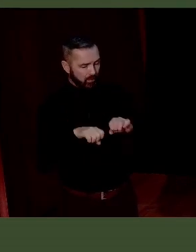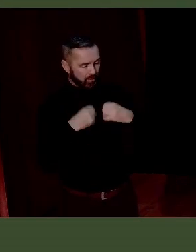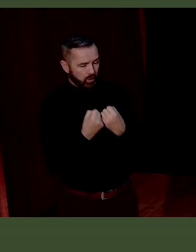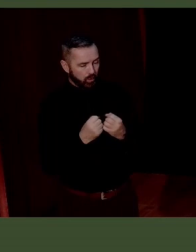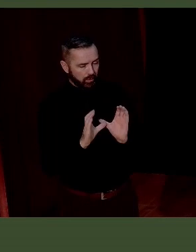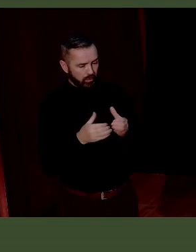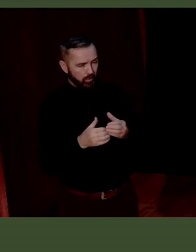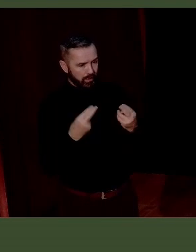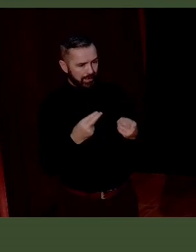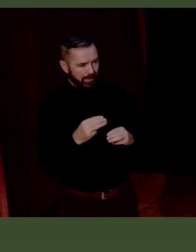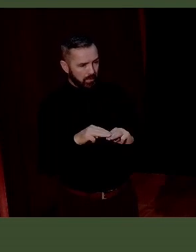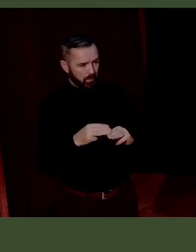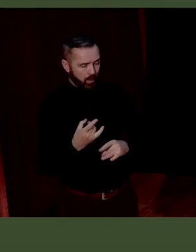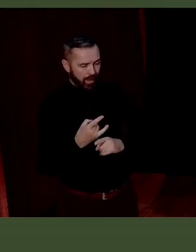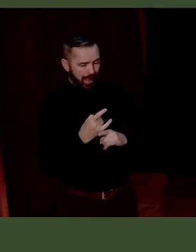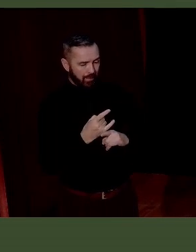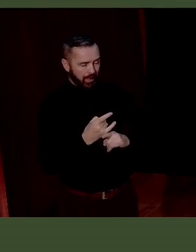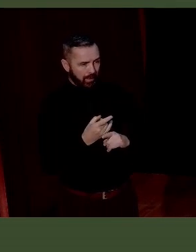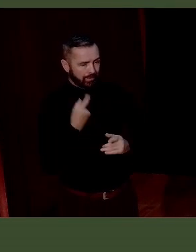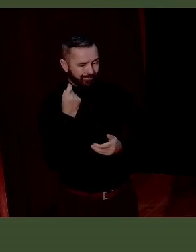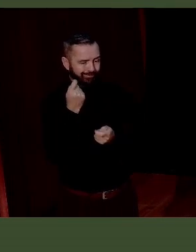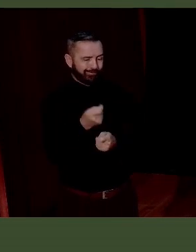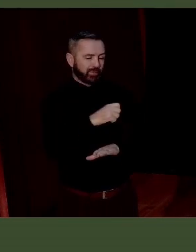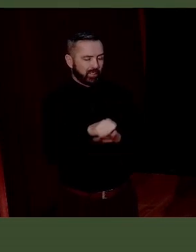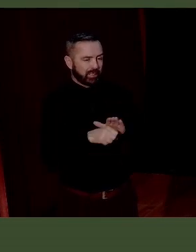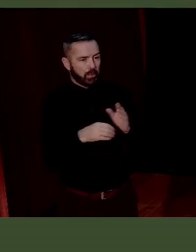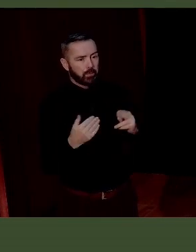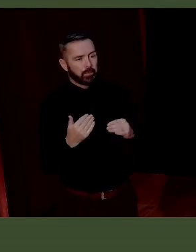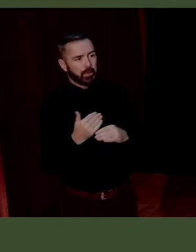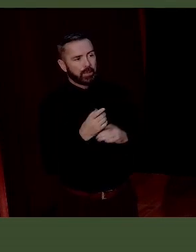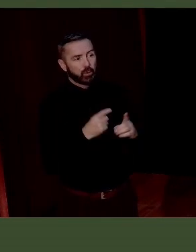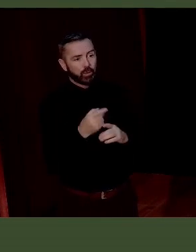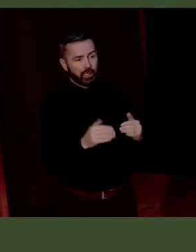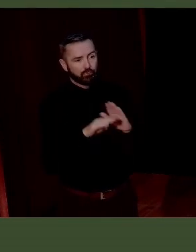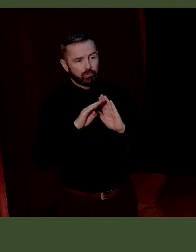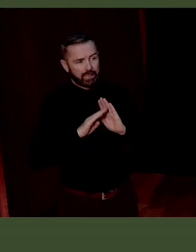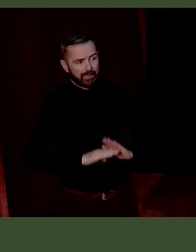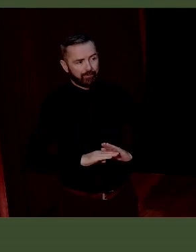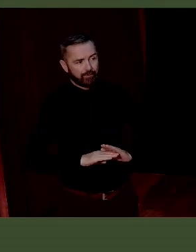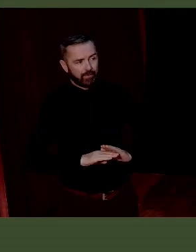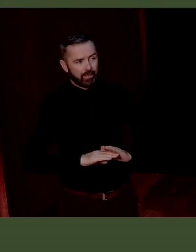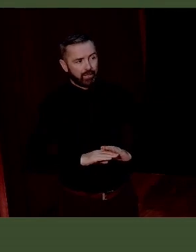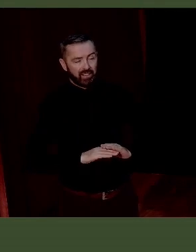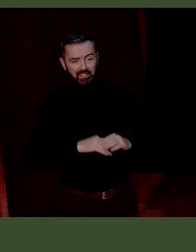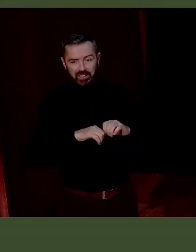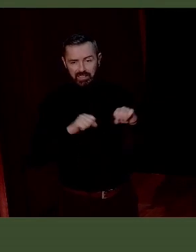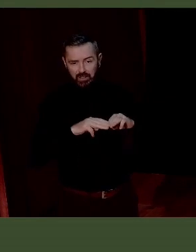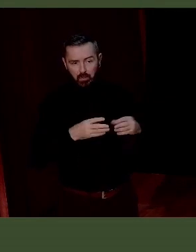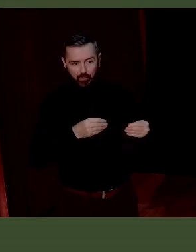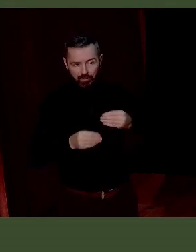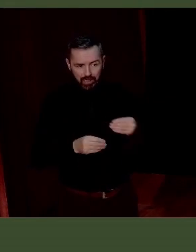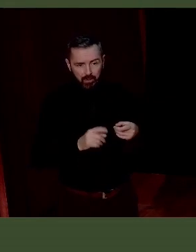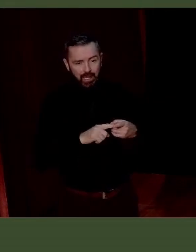give sorely needed help to the state by doing that relief. Their methods were more flexible, more sympathetic than purely